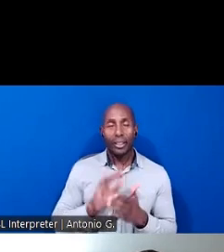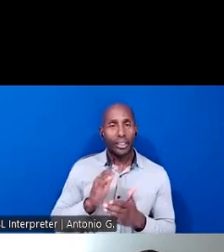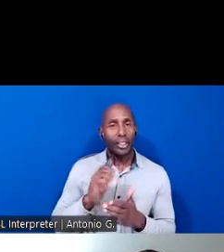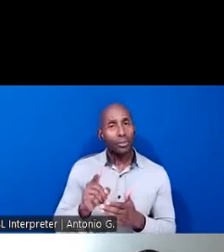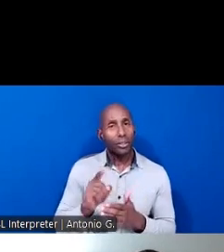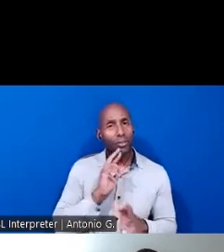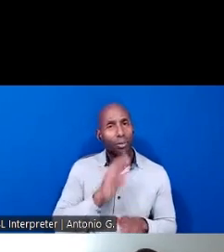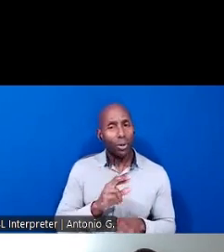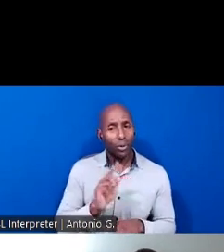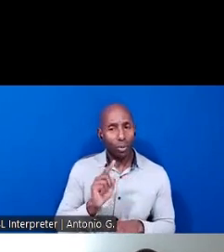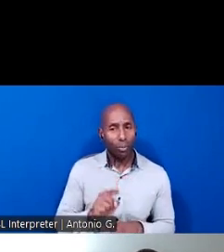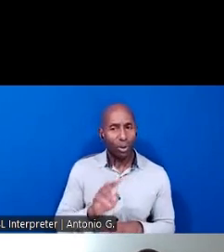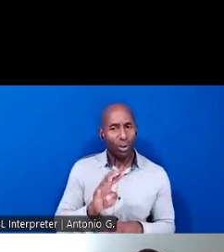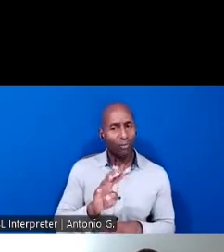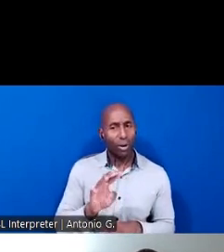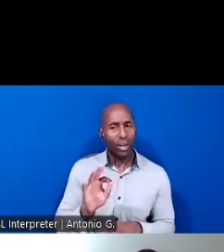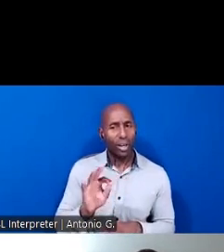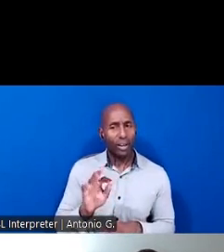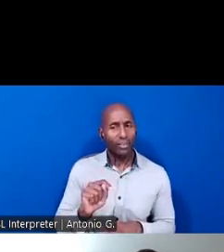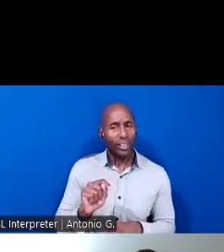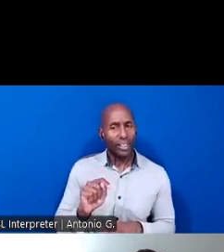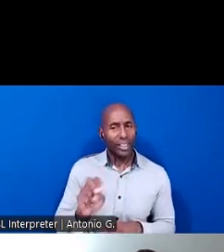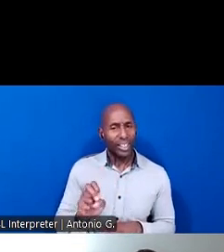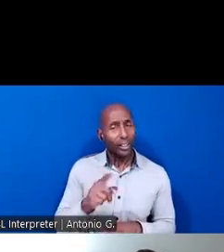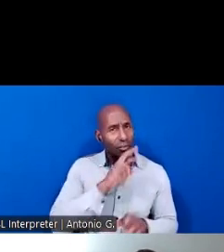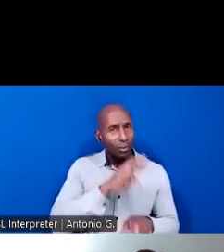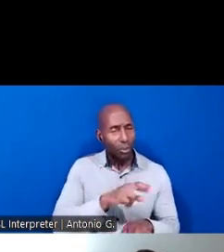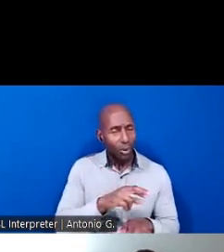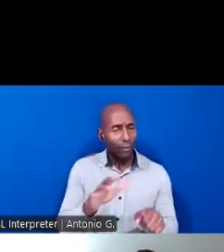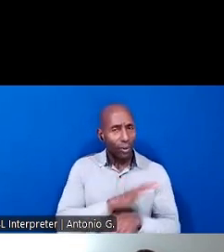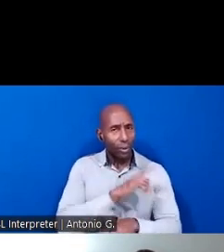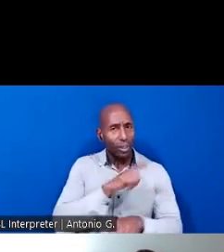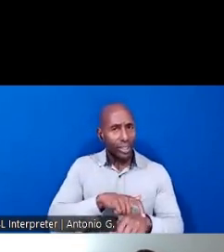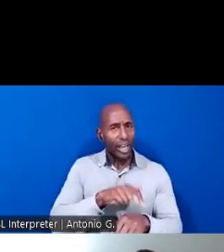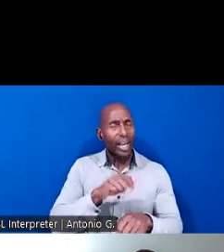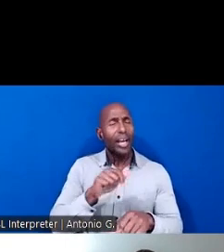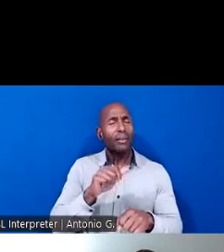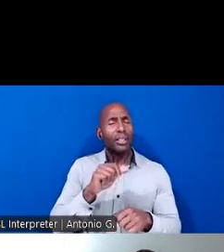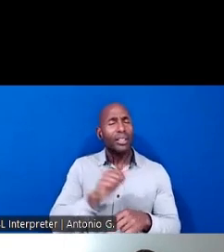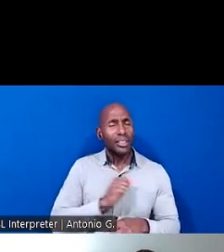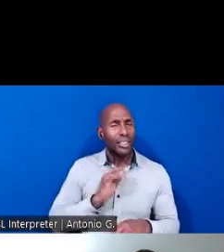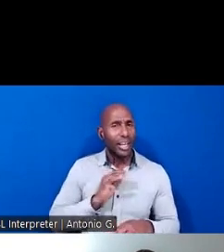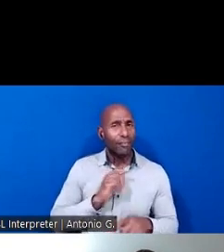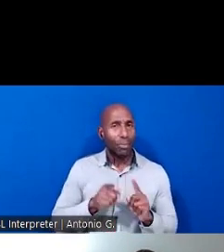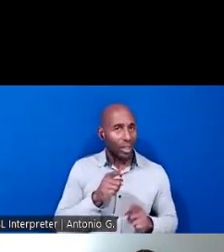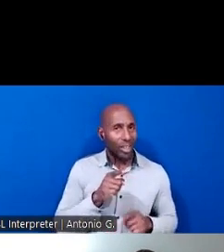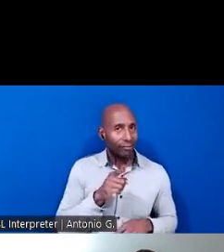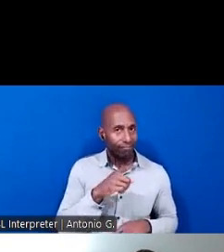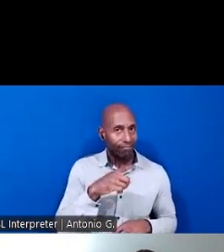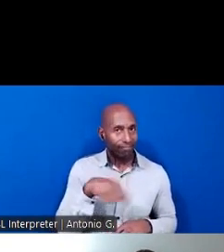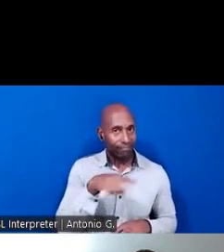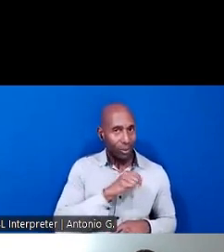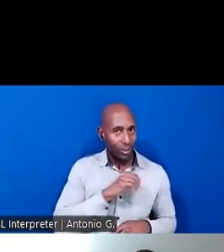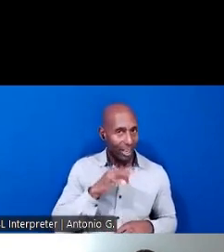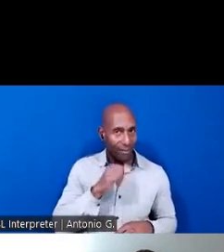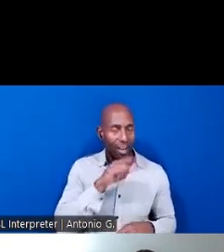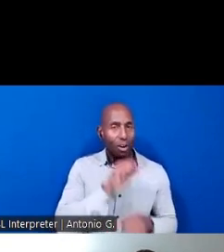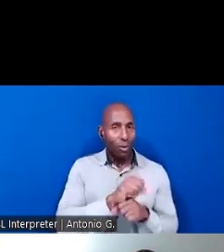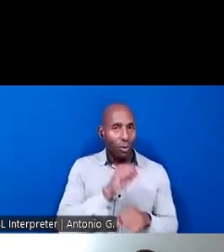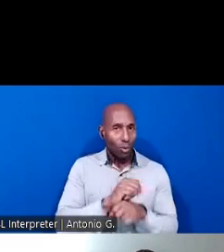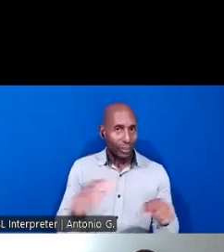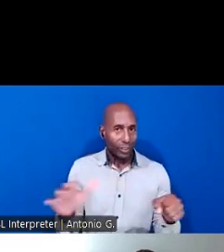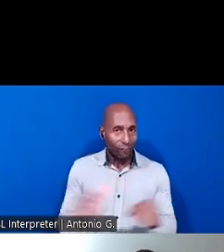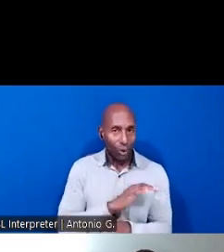staff, but you actually didn't work. Those staff members didn't work the entire reporting period. So you're going to want to